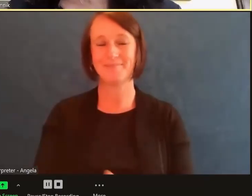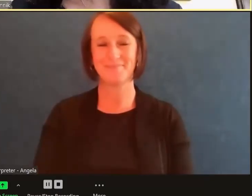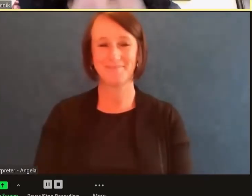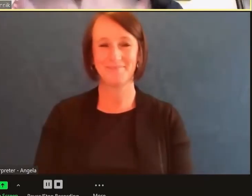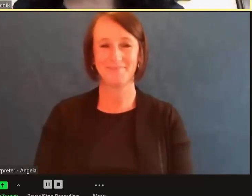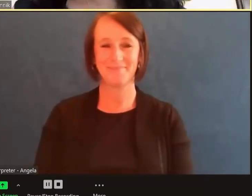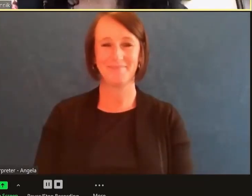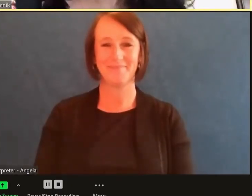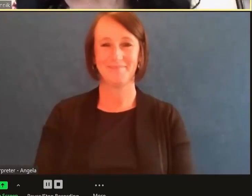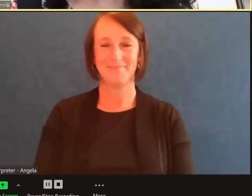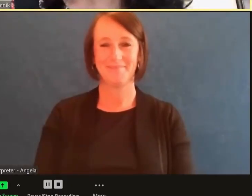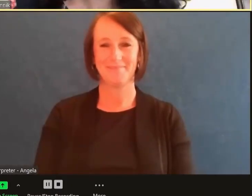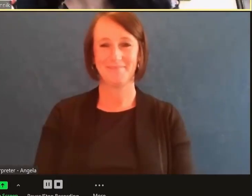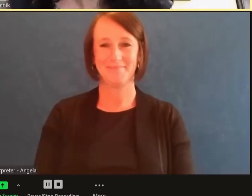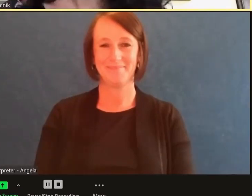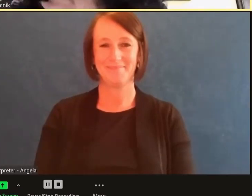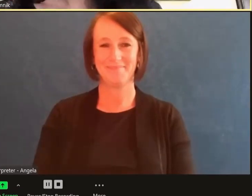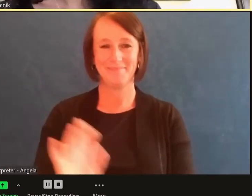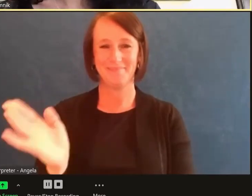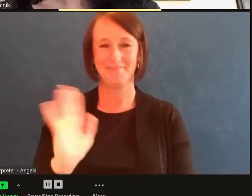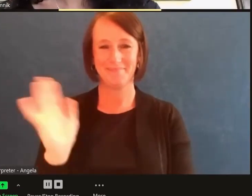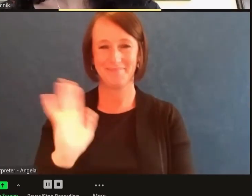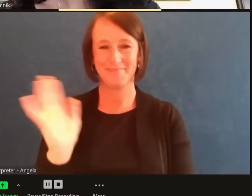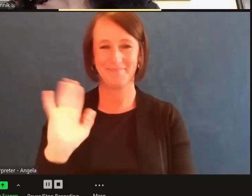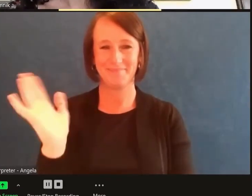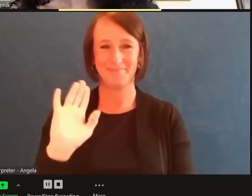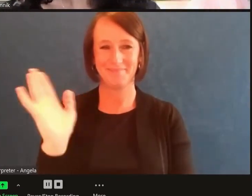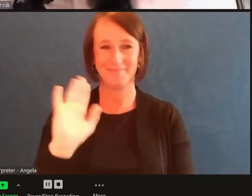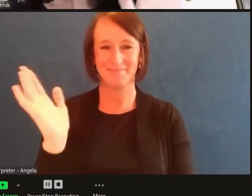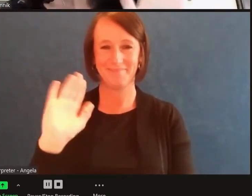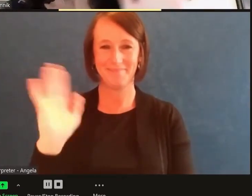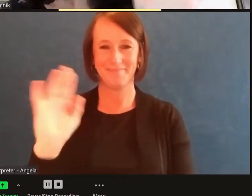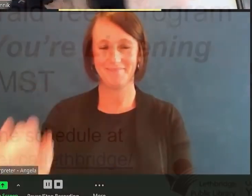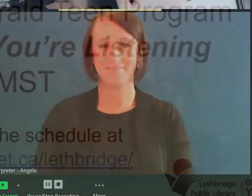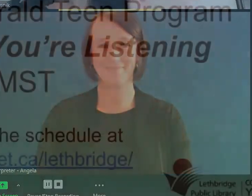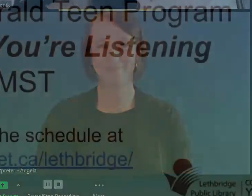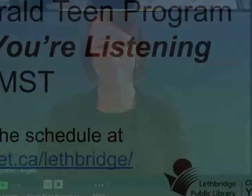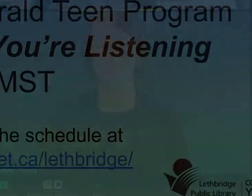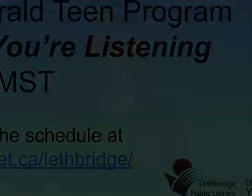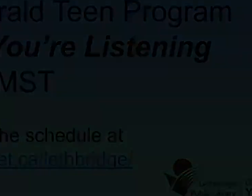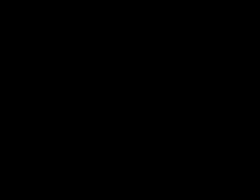I was Bye. inspired. Okay, bye-bye, everybody. Bye. Take care. Bye now.